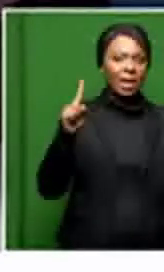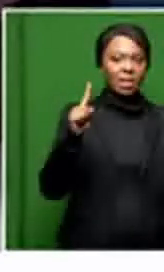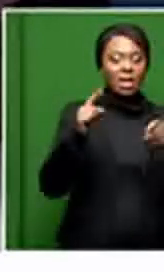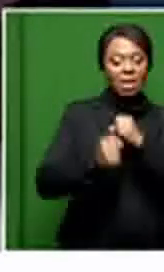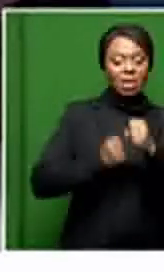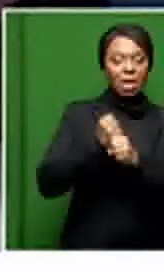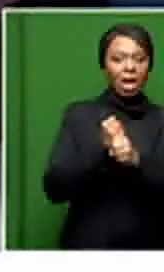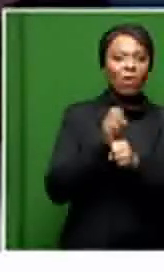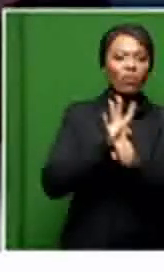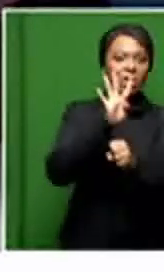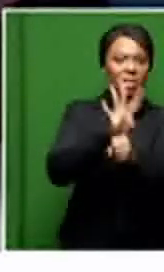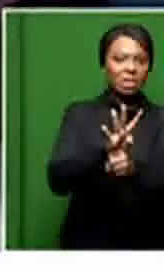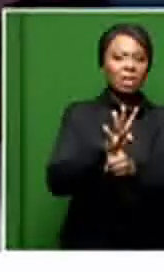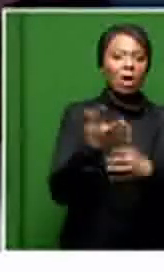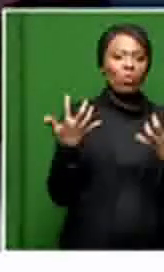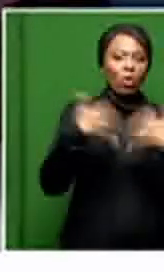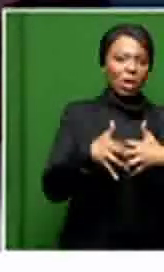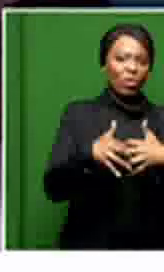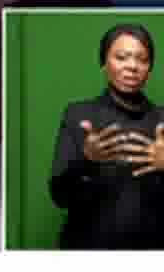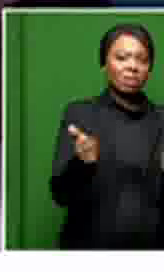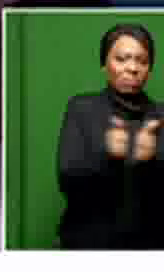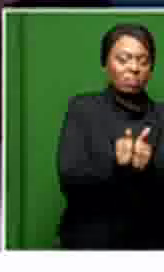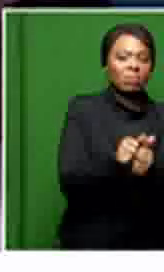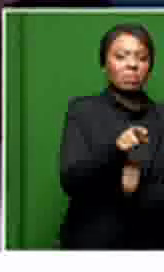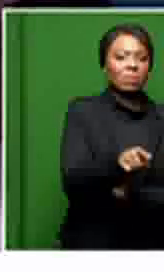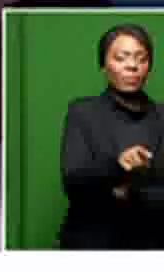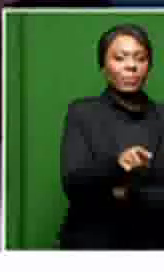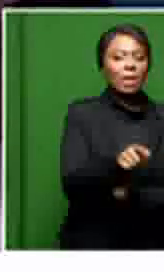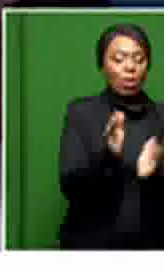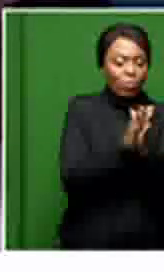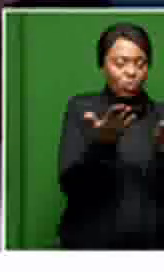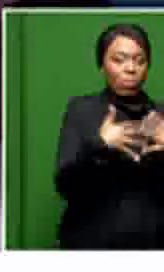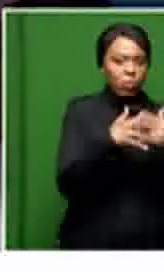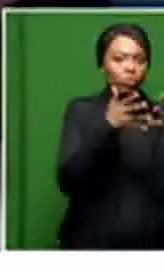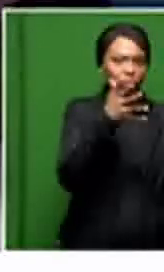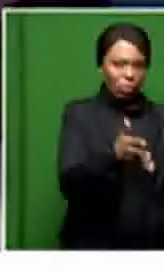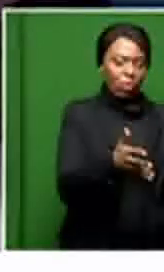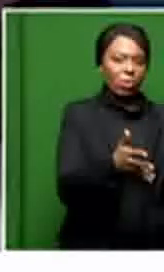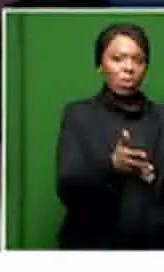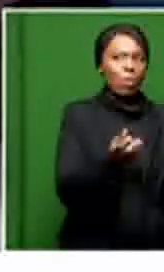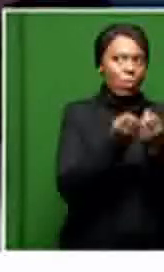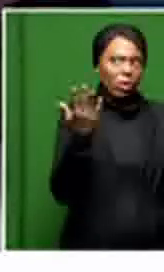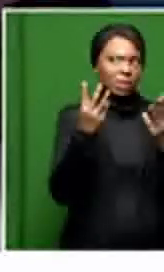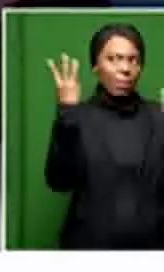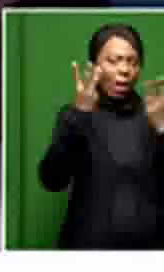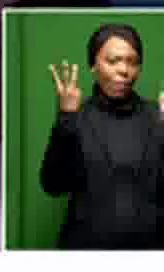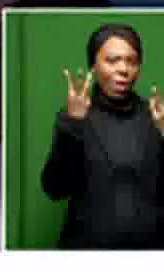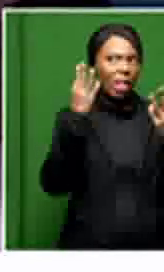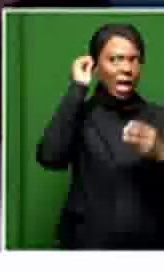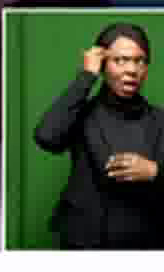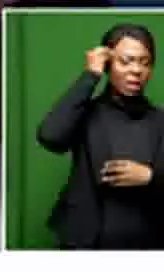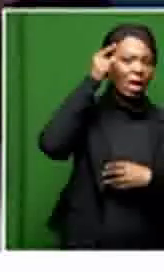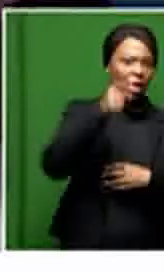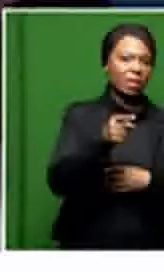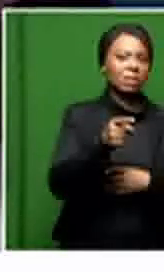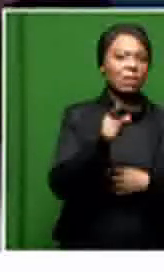And so the book comes to be. And it's, the way it's received by the people in the book who played the